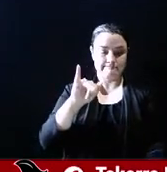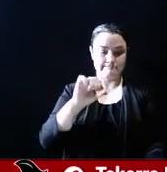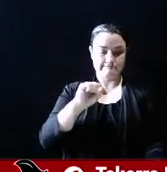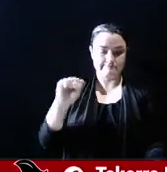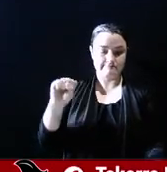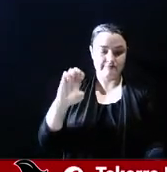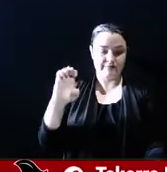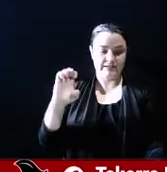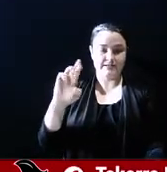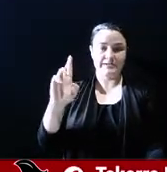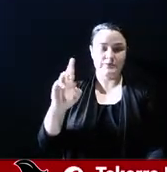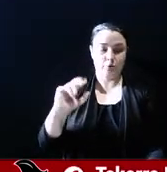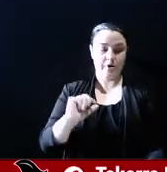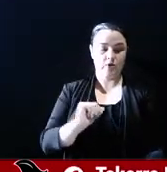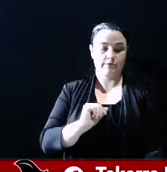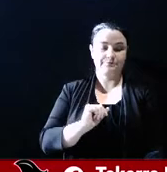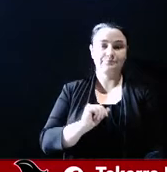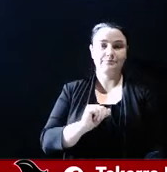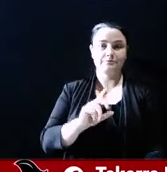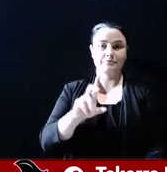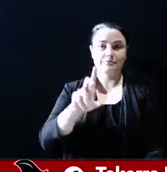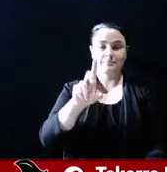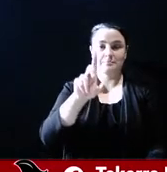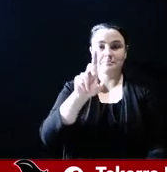Denise Romero.